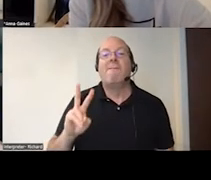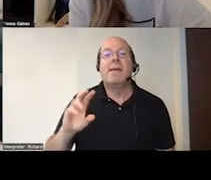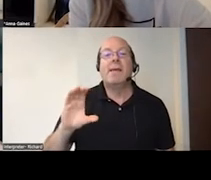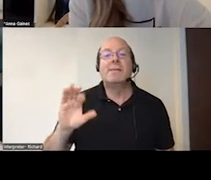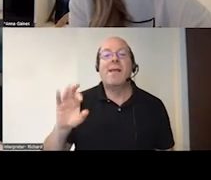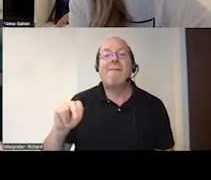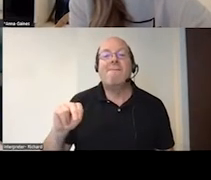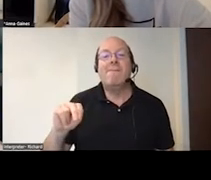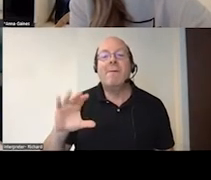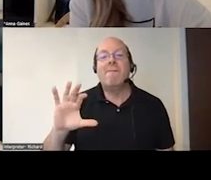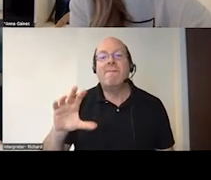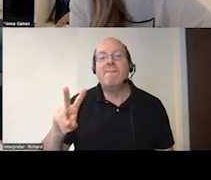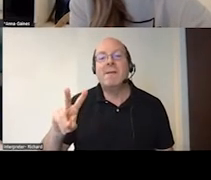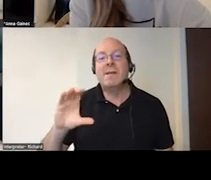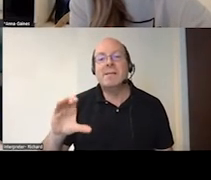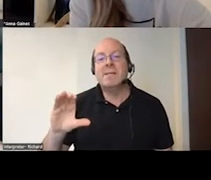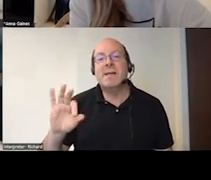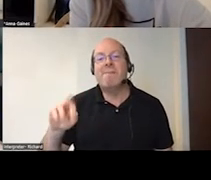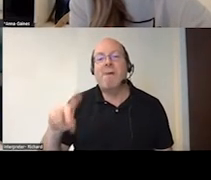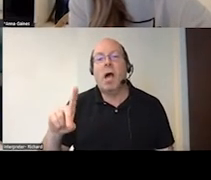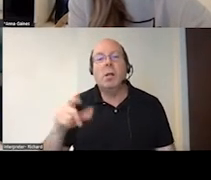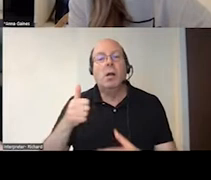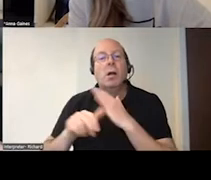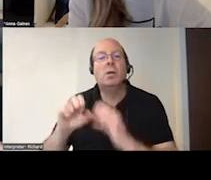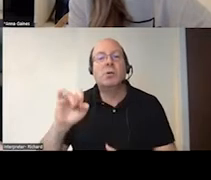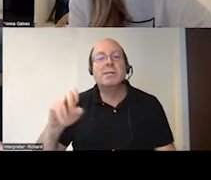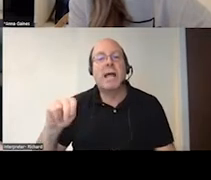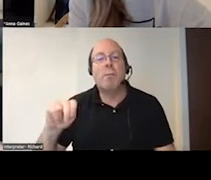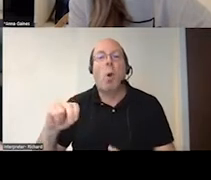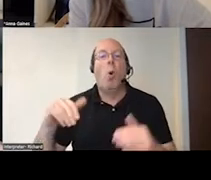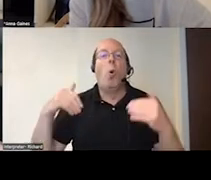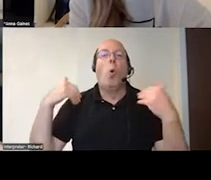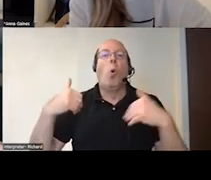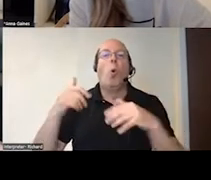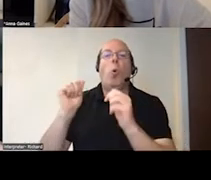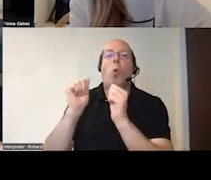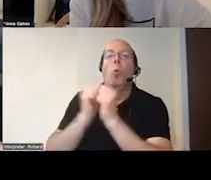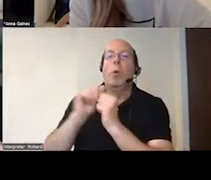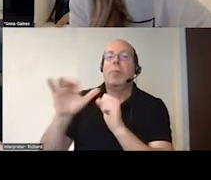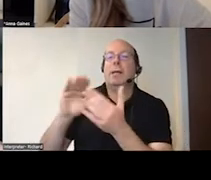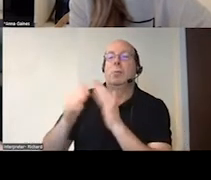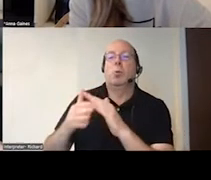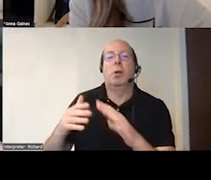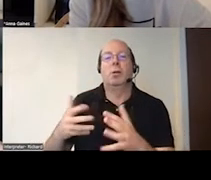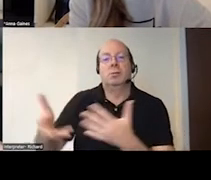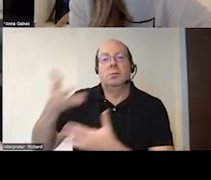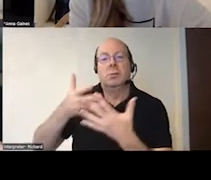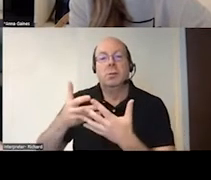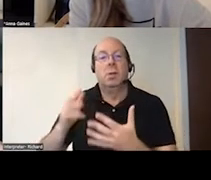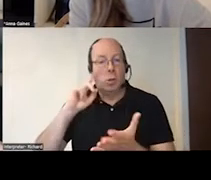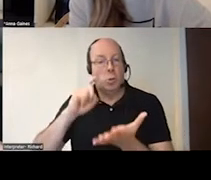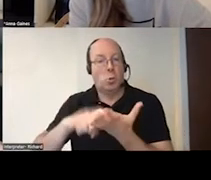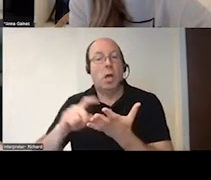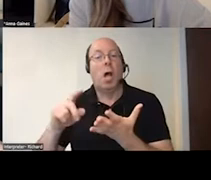which was really exciting. And we got to interact a lot and interact in that community. And it just seems to me that like other folks who are